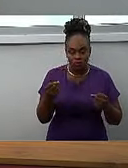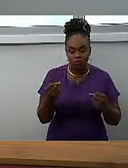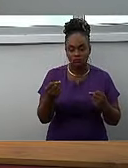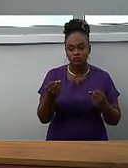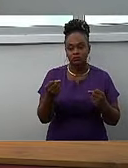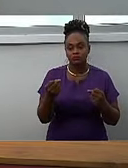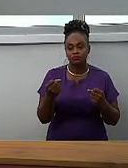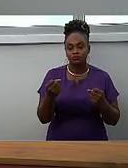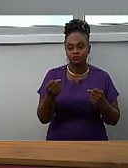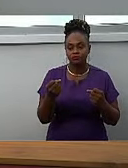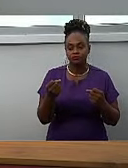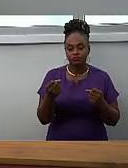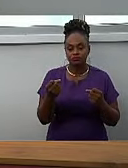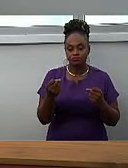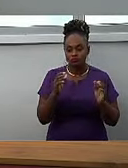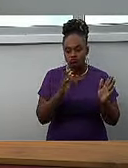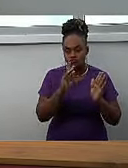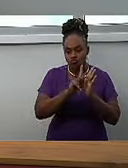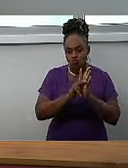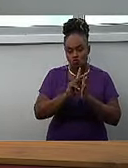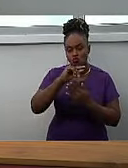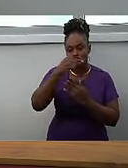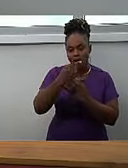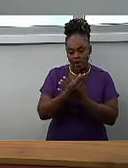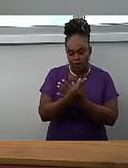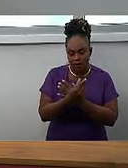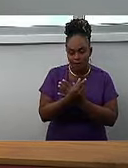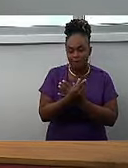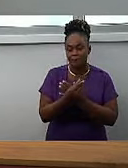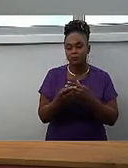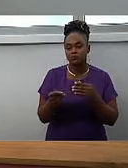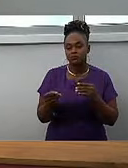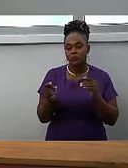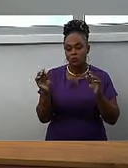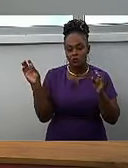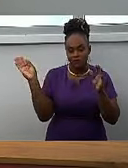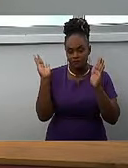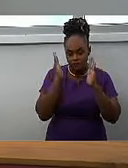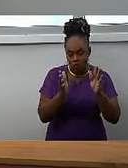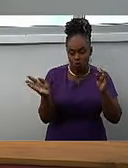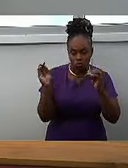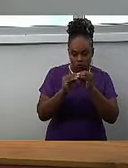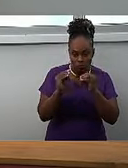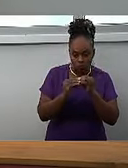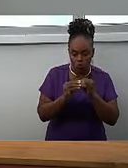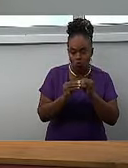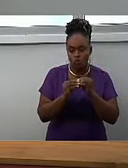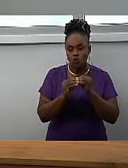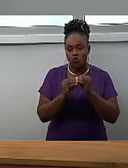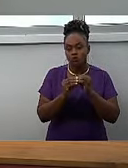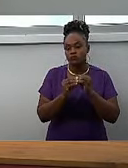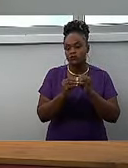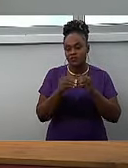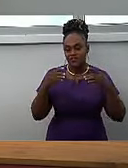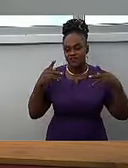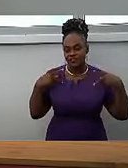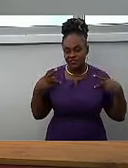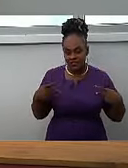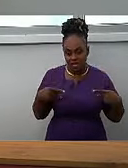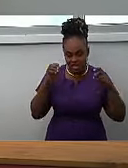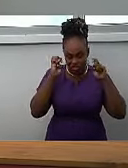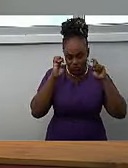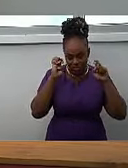developed, encompassing interventions in physical education and improved nutrition through local healthier